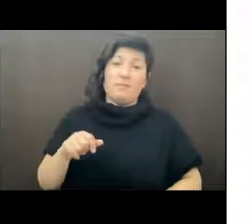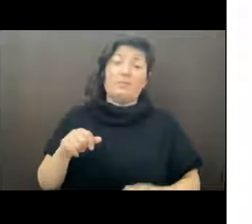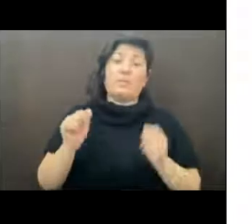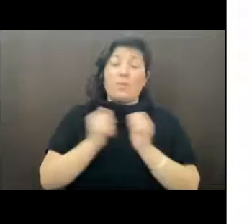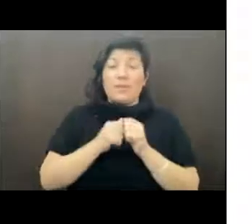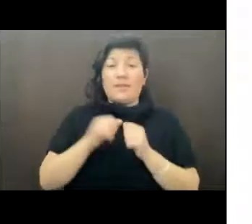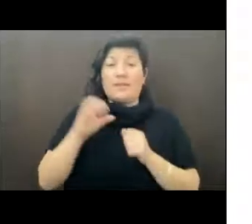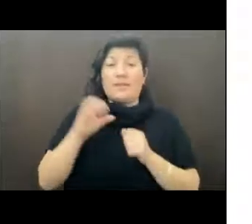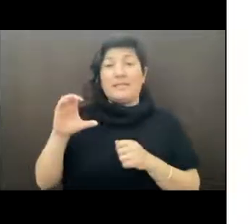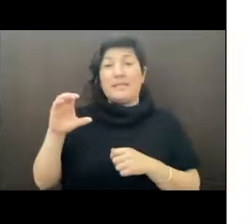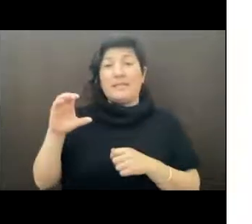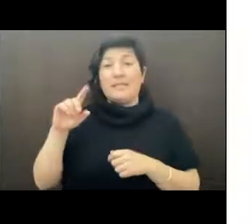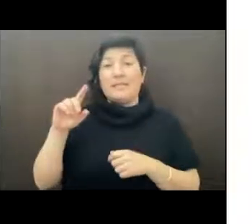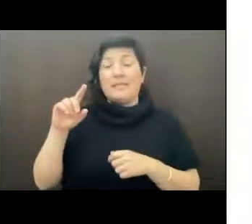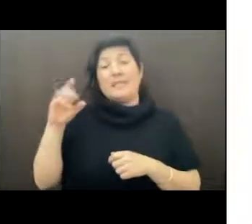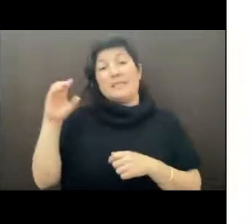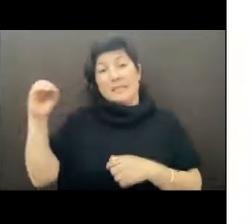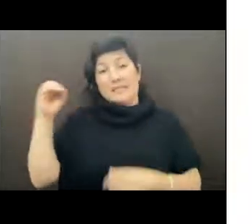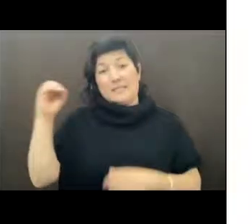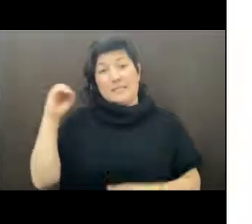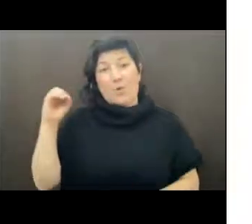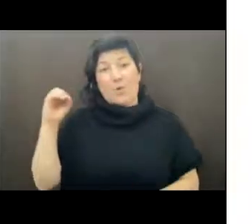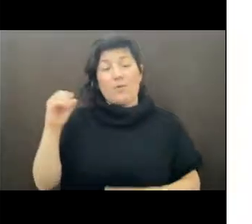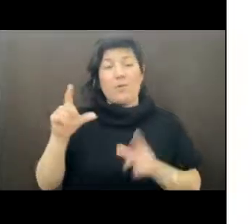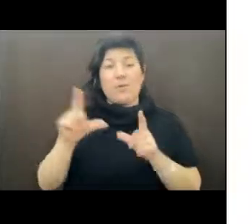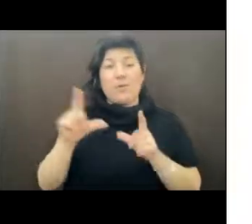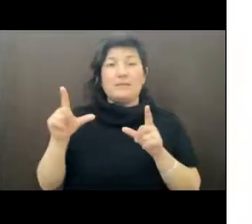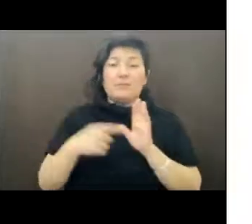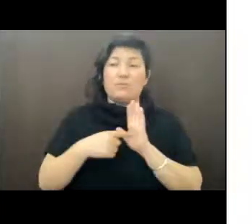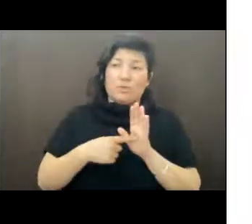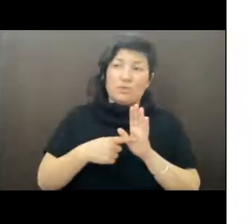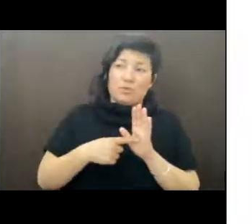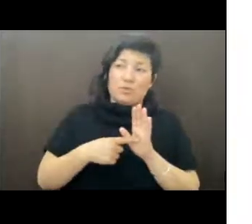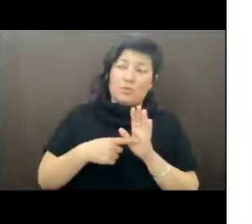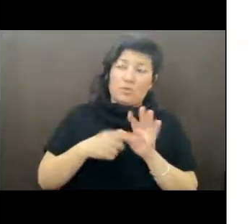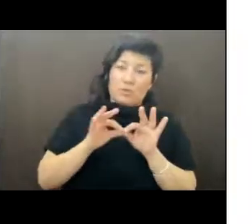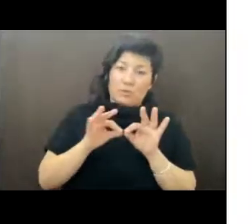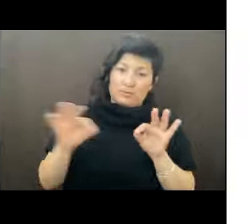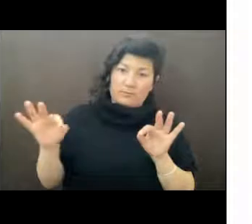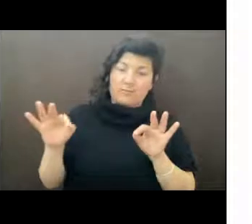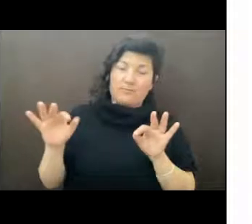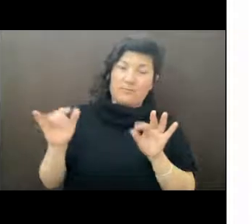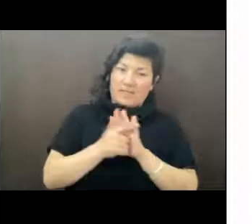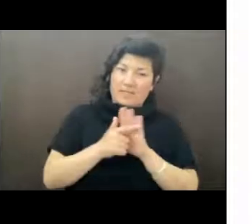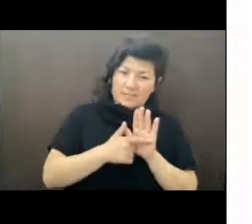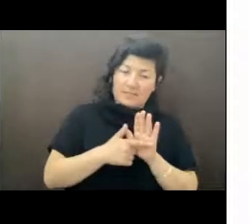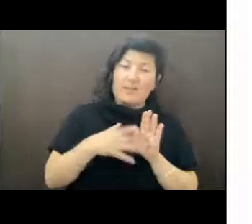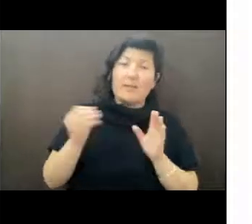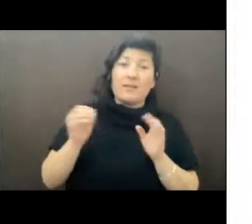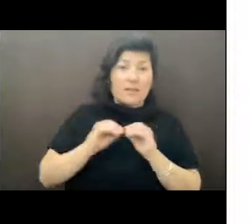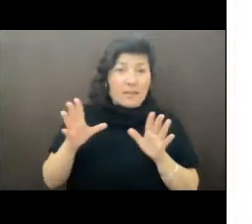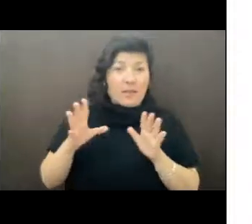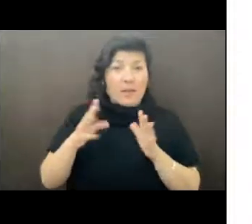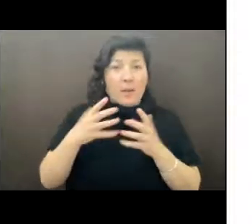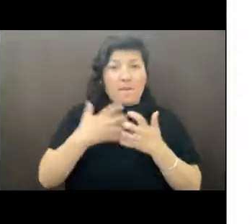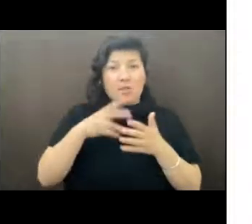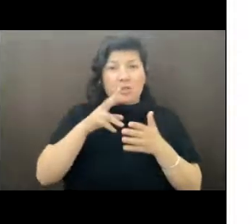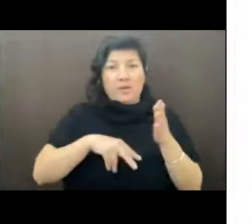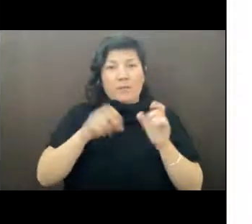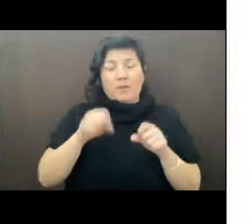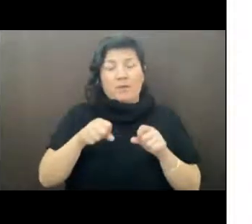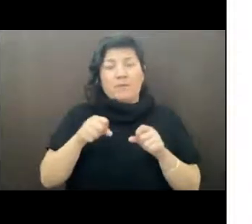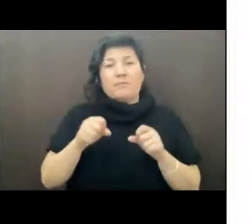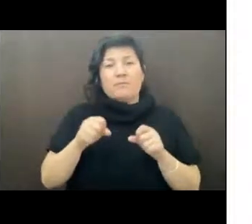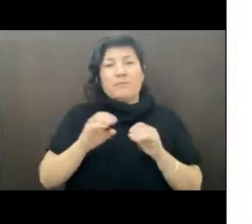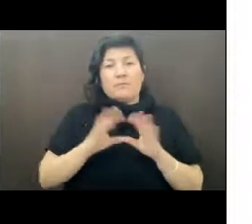CC0 license. We indicate what that license is, and that's then clear. It's machine readable. It's obvious